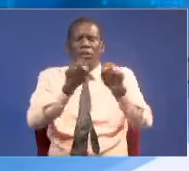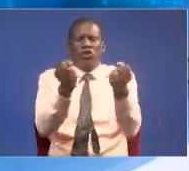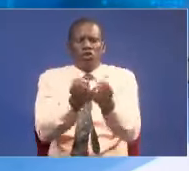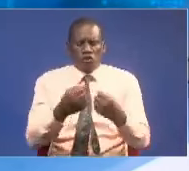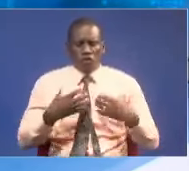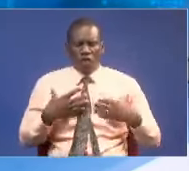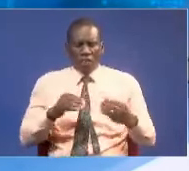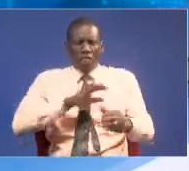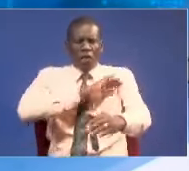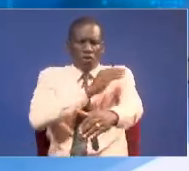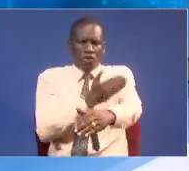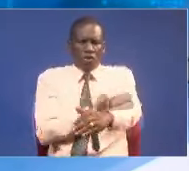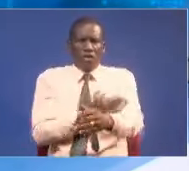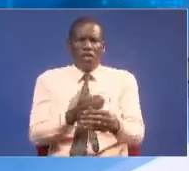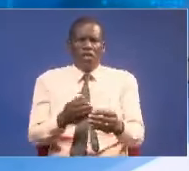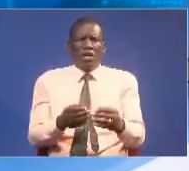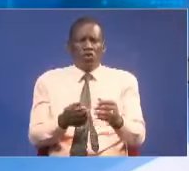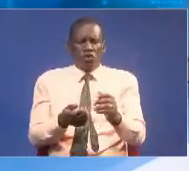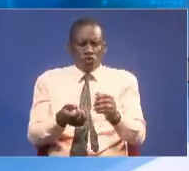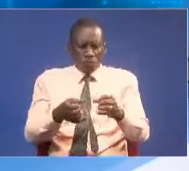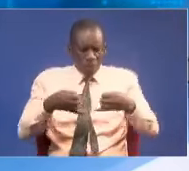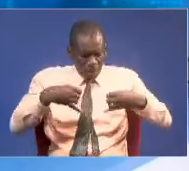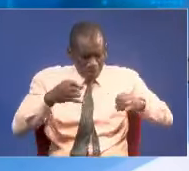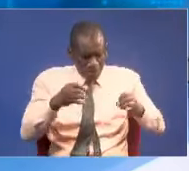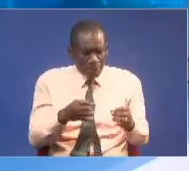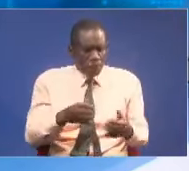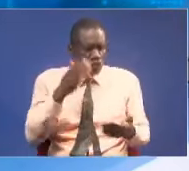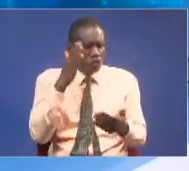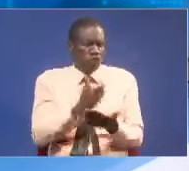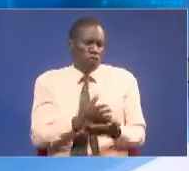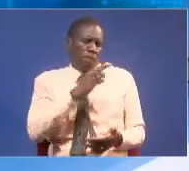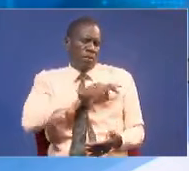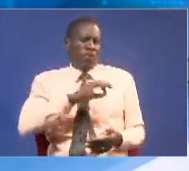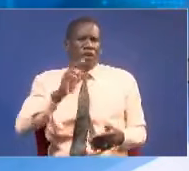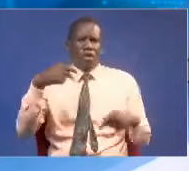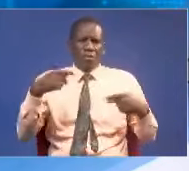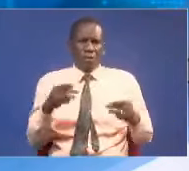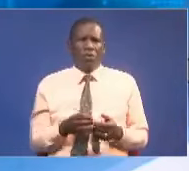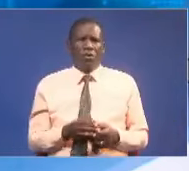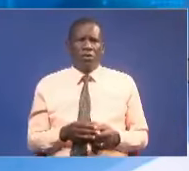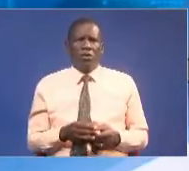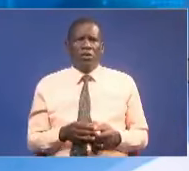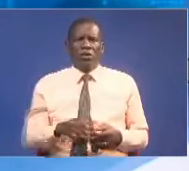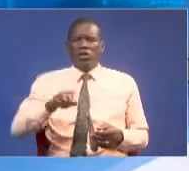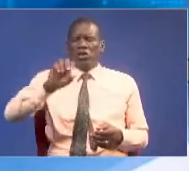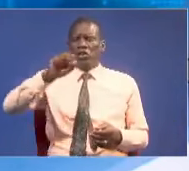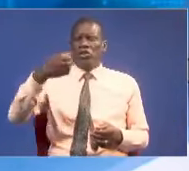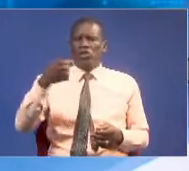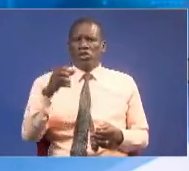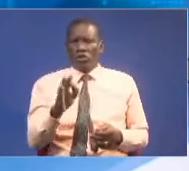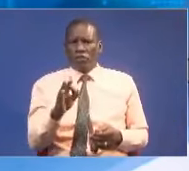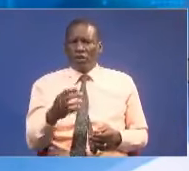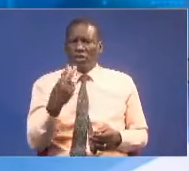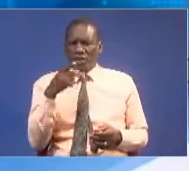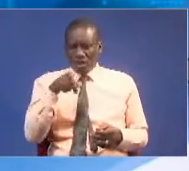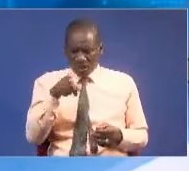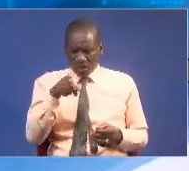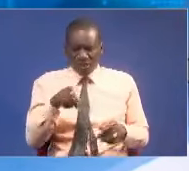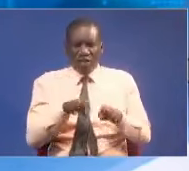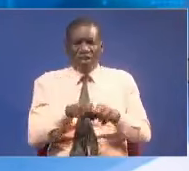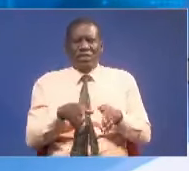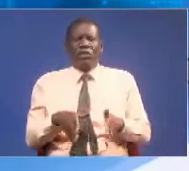Authority translate into real, tangible benefits for Kenyans. While SHIF is being hailed as a step towards